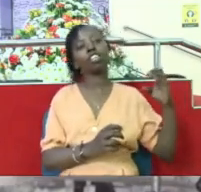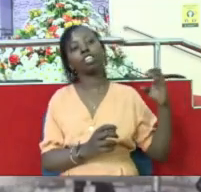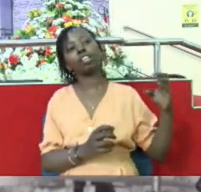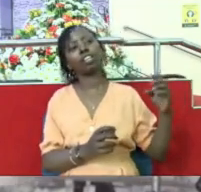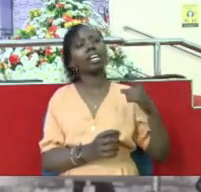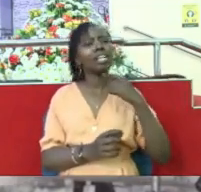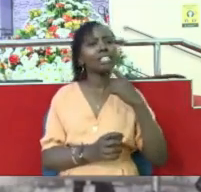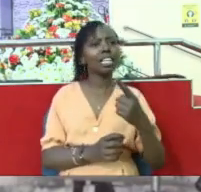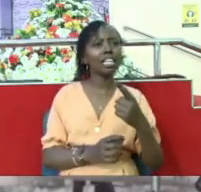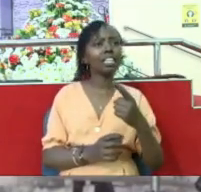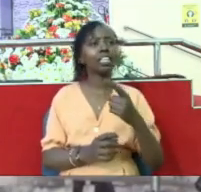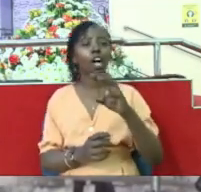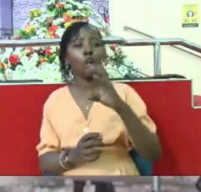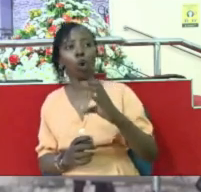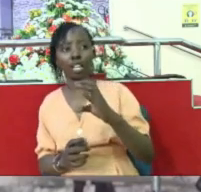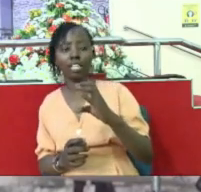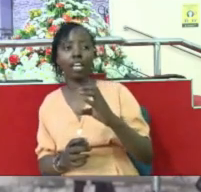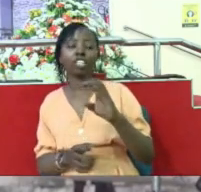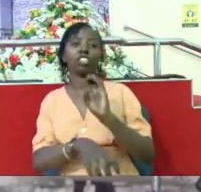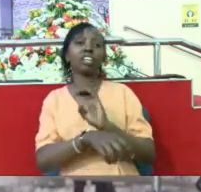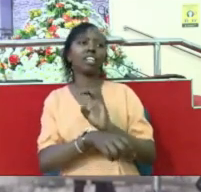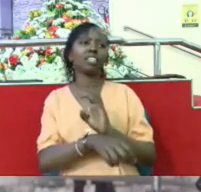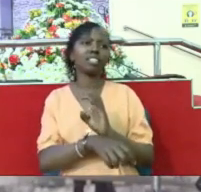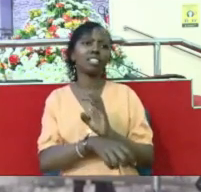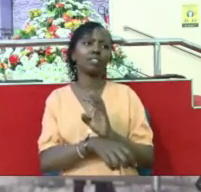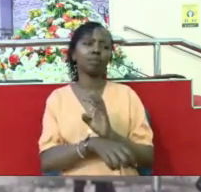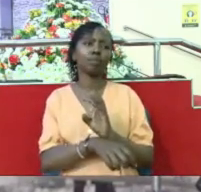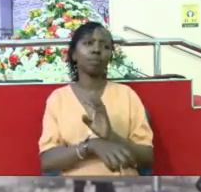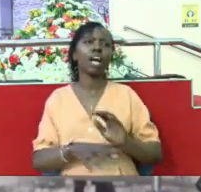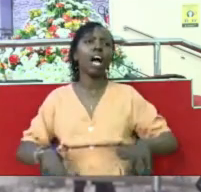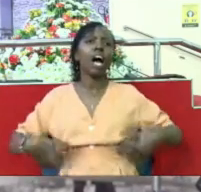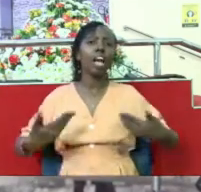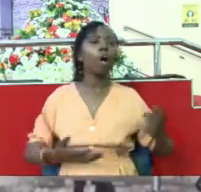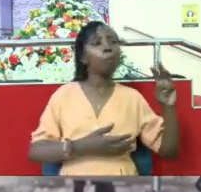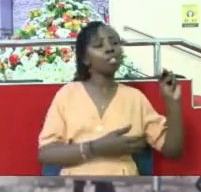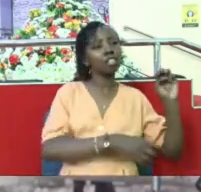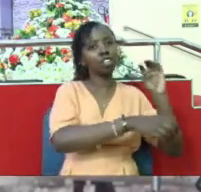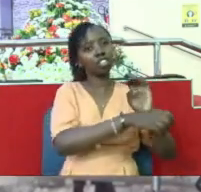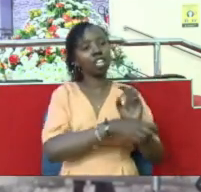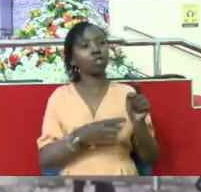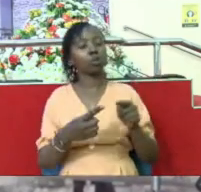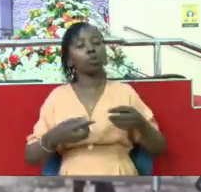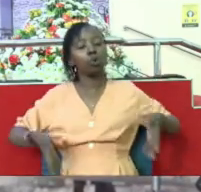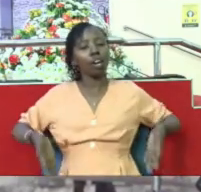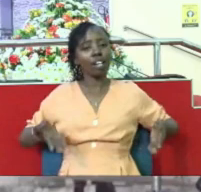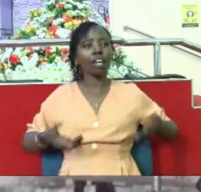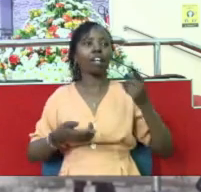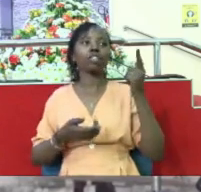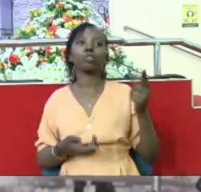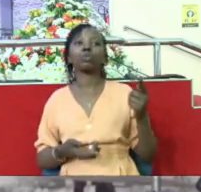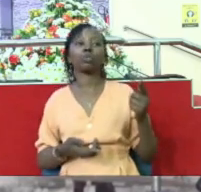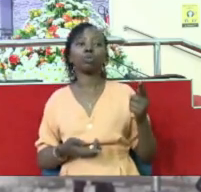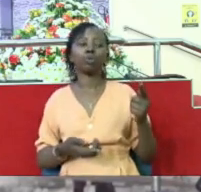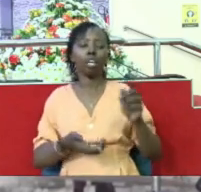you. Then he shows us the motivation of giving. The grace on